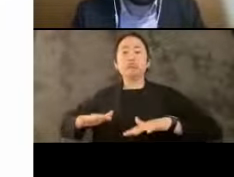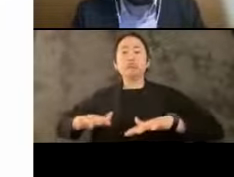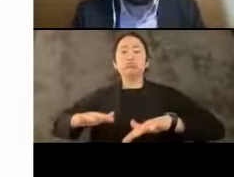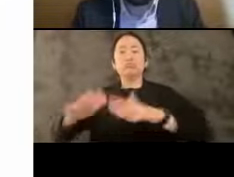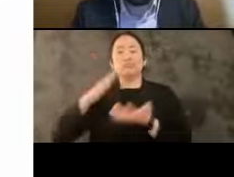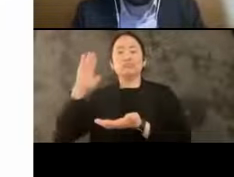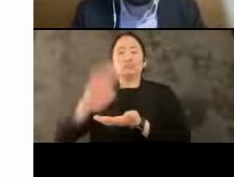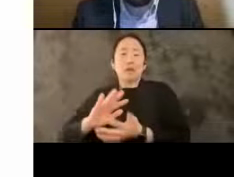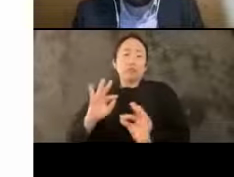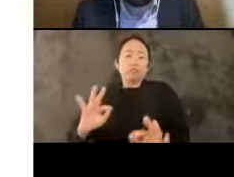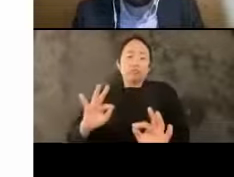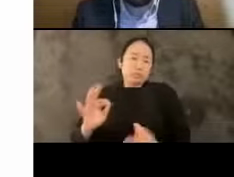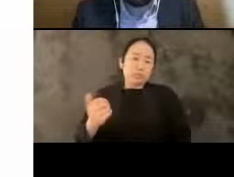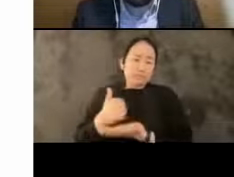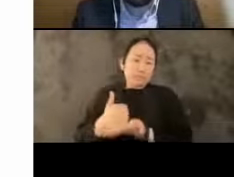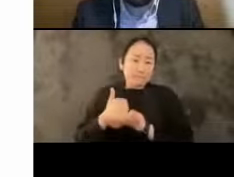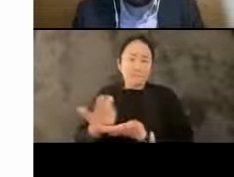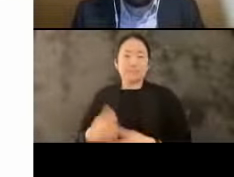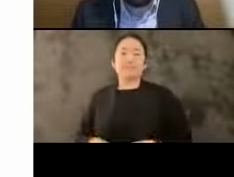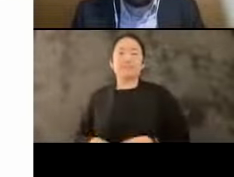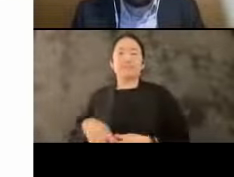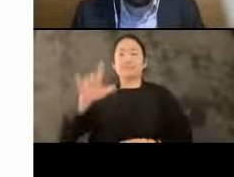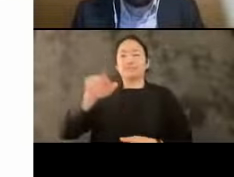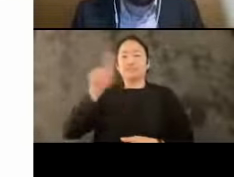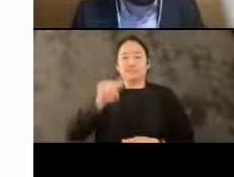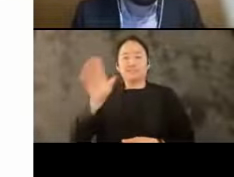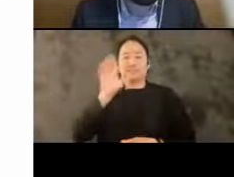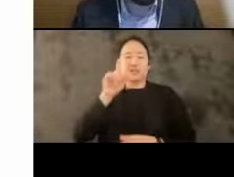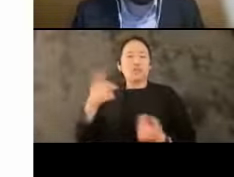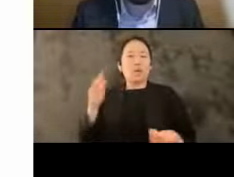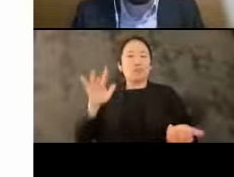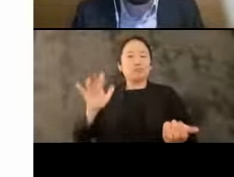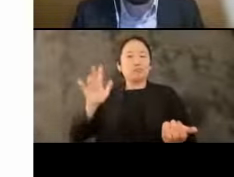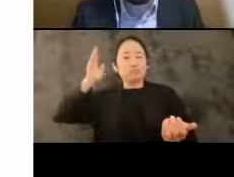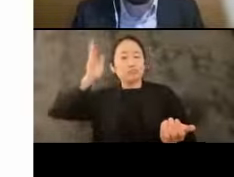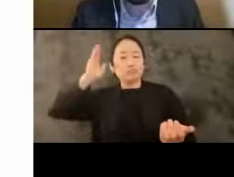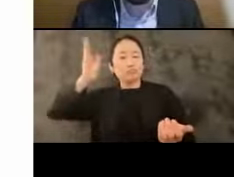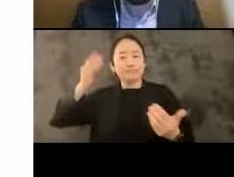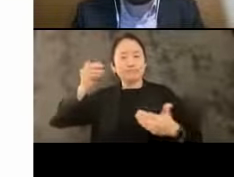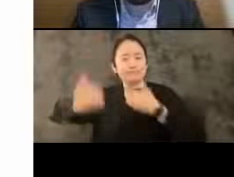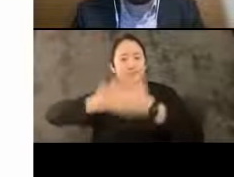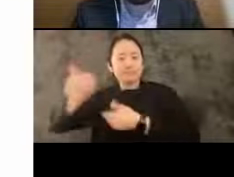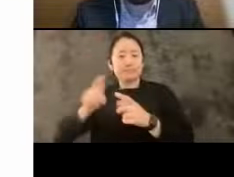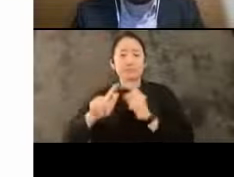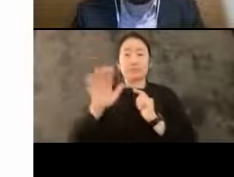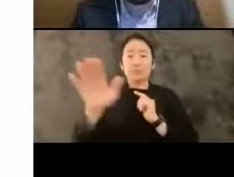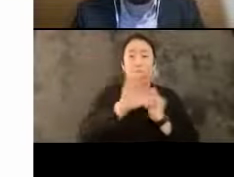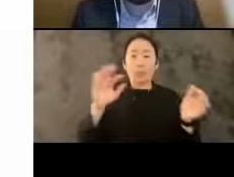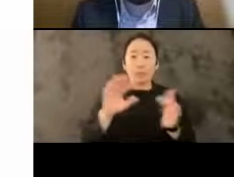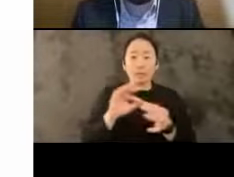All right, so we can keep moving through the presentation, but I think, you know, the comments specifically, you know, comments